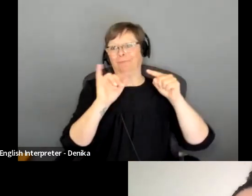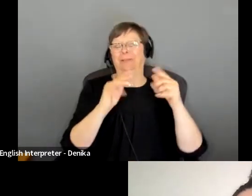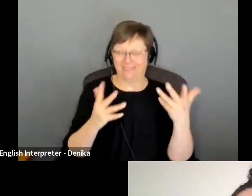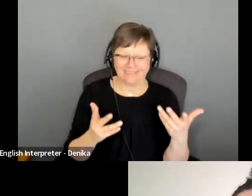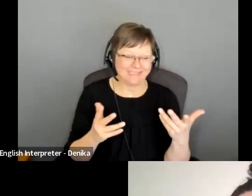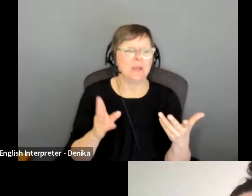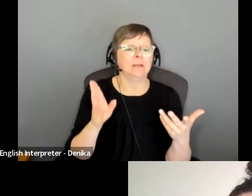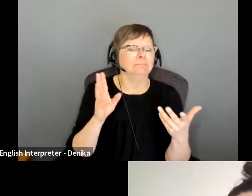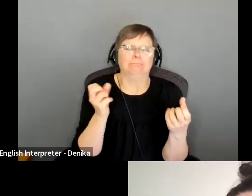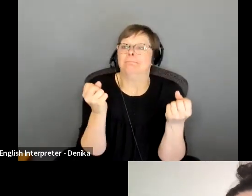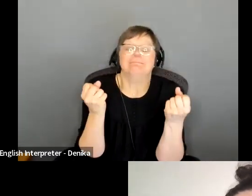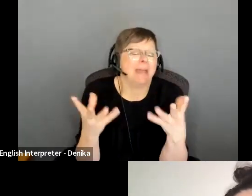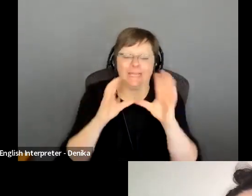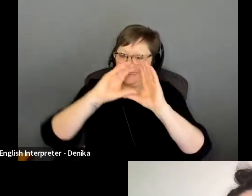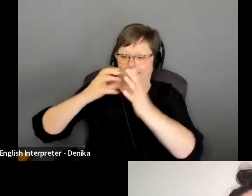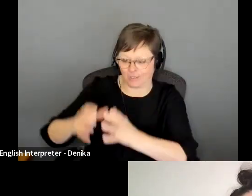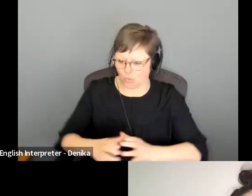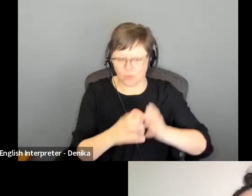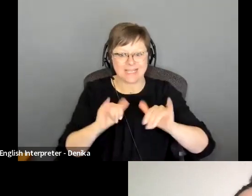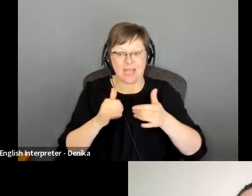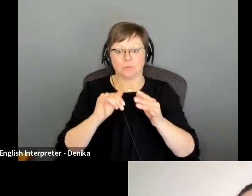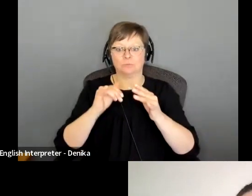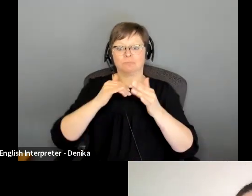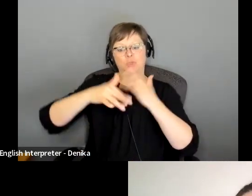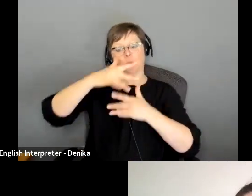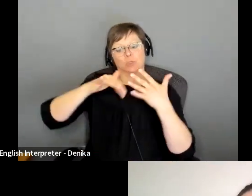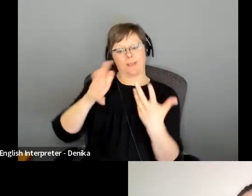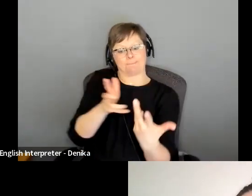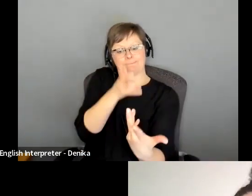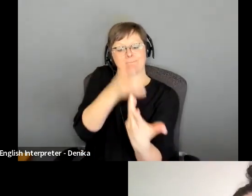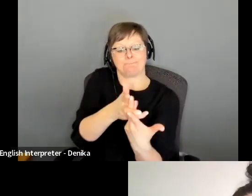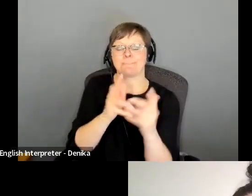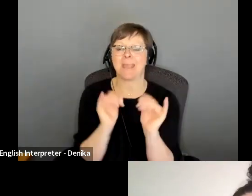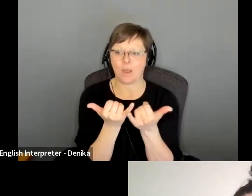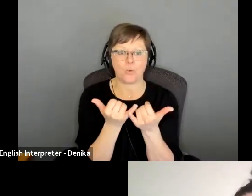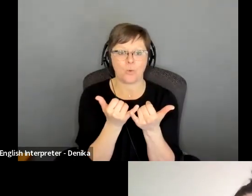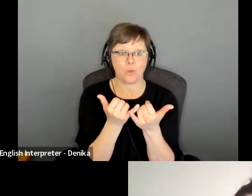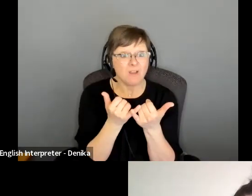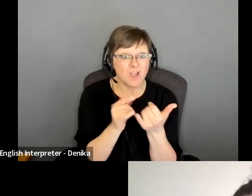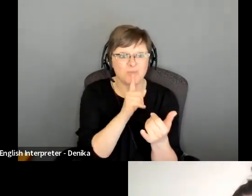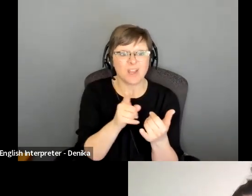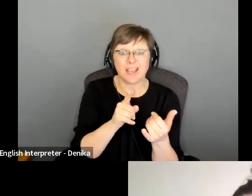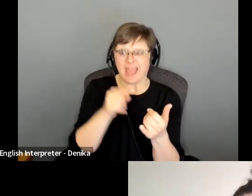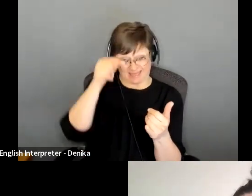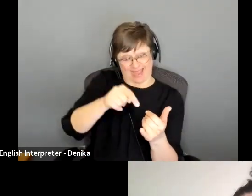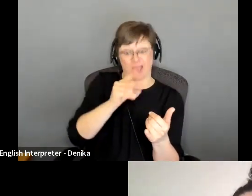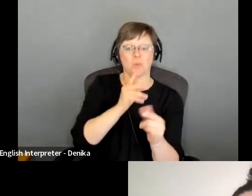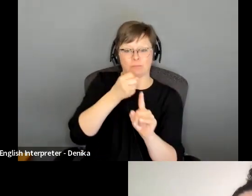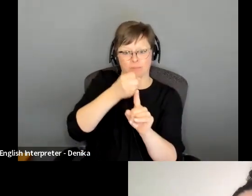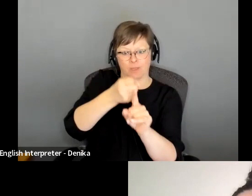categories that we use to socially organize ourselves and that impacts us at different stages in our lives.